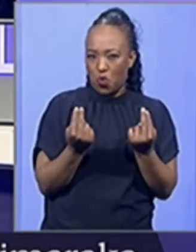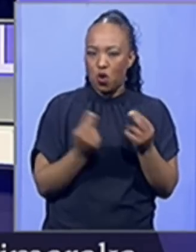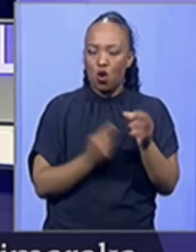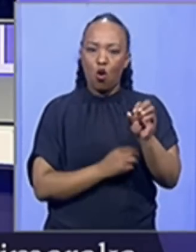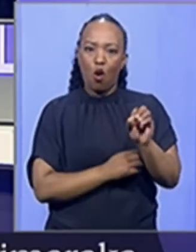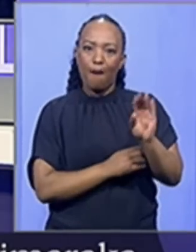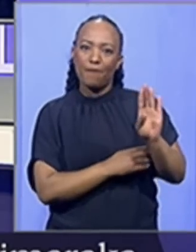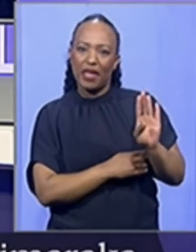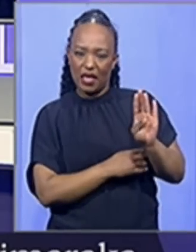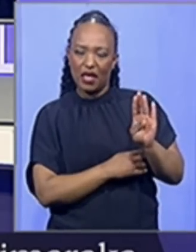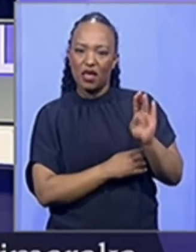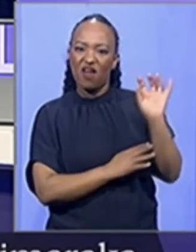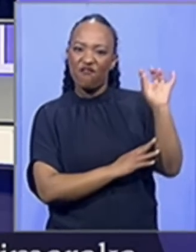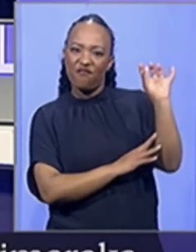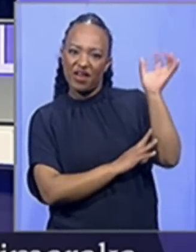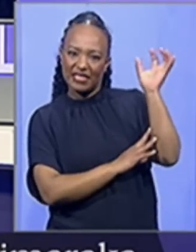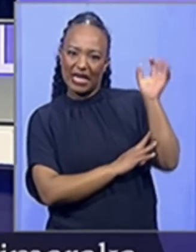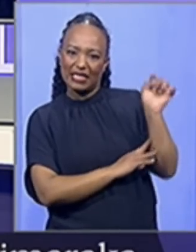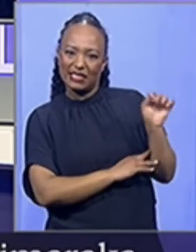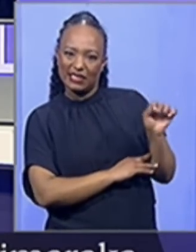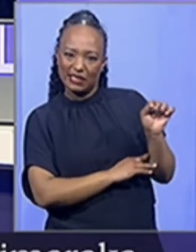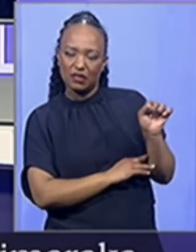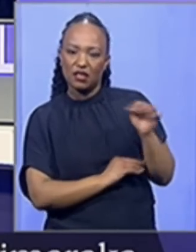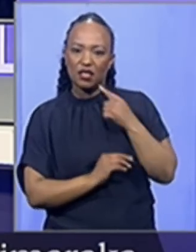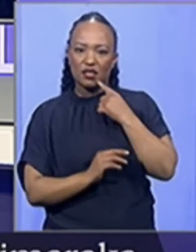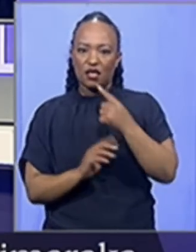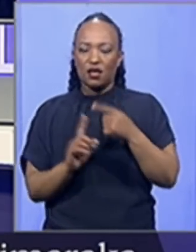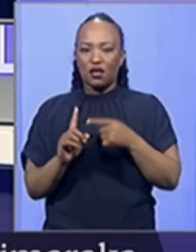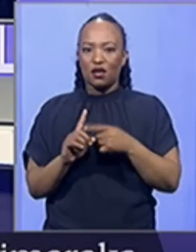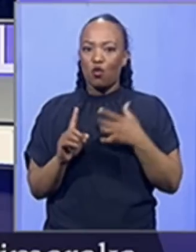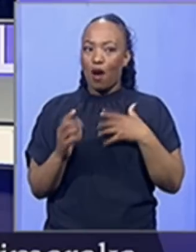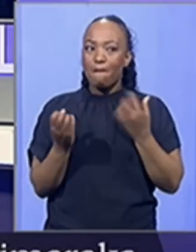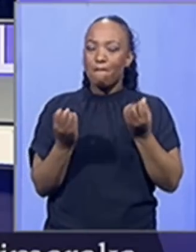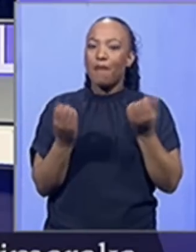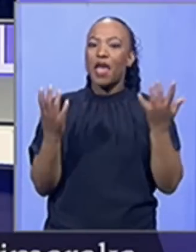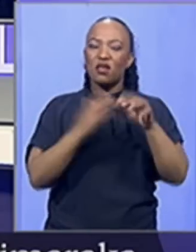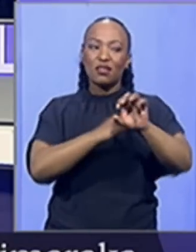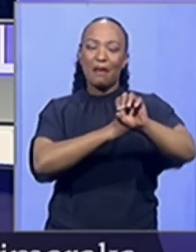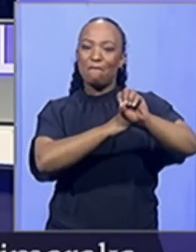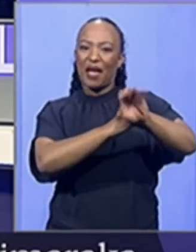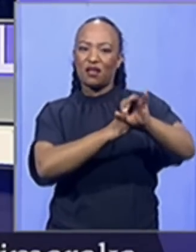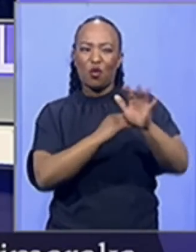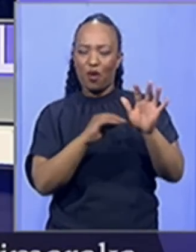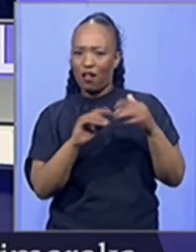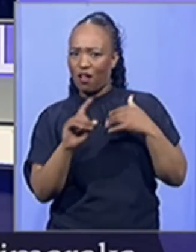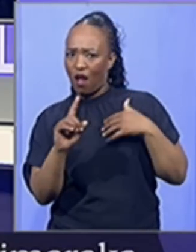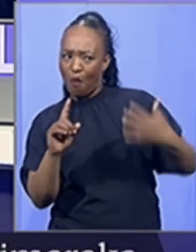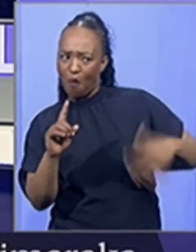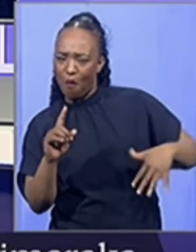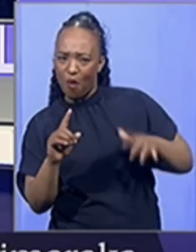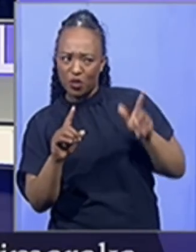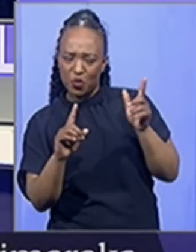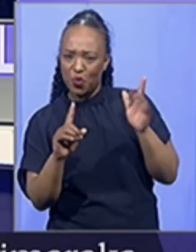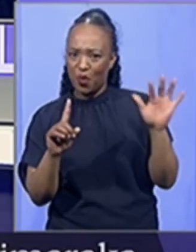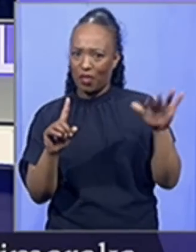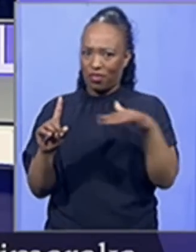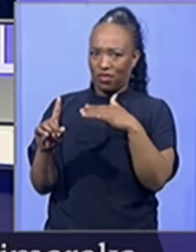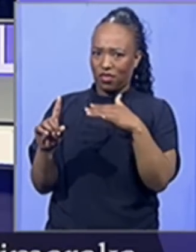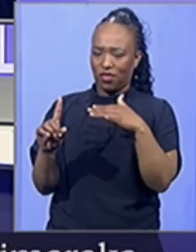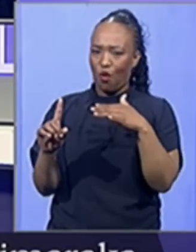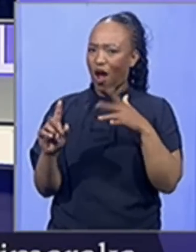kwa porofenseng ya Free State o solofela go gapa maikutlo a dimaraka tsa boditšhabatšhaba ka dikuno tsa gagwe tse e seng